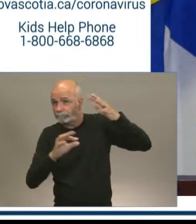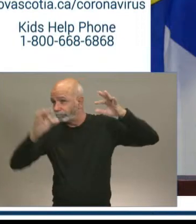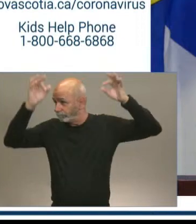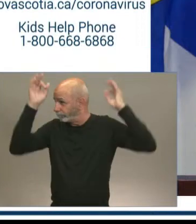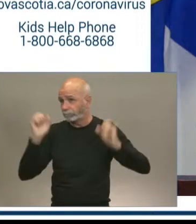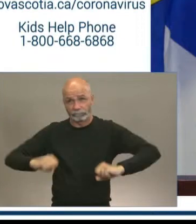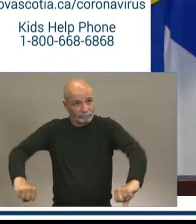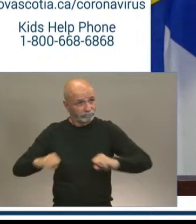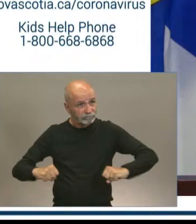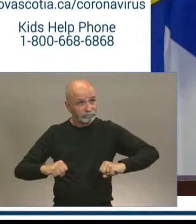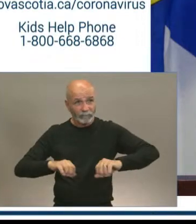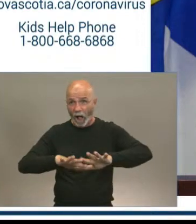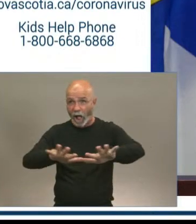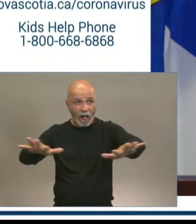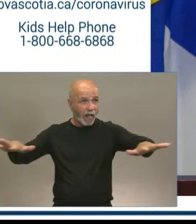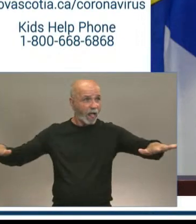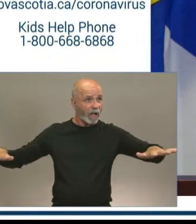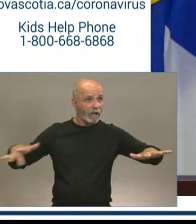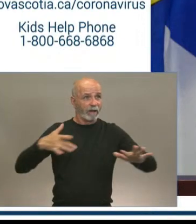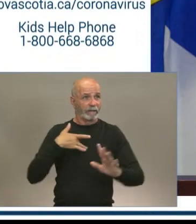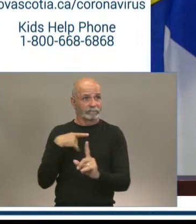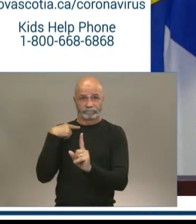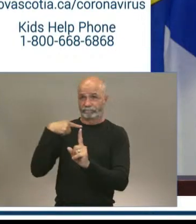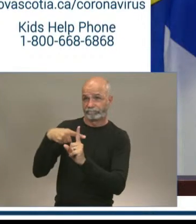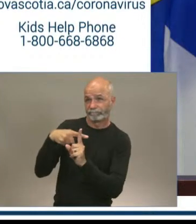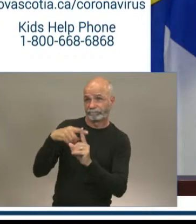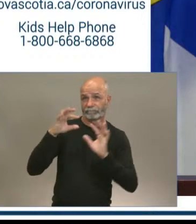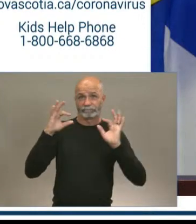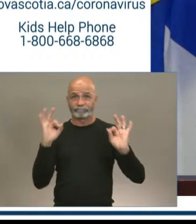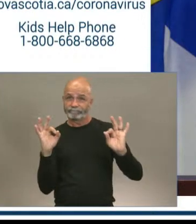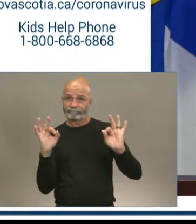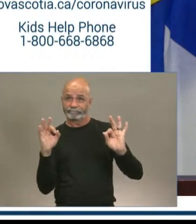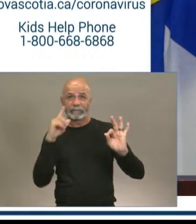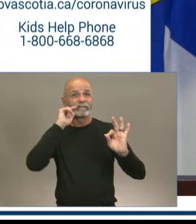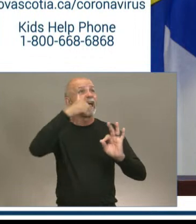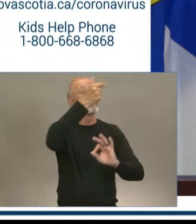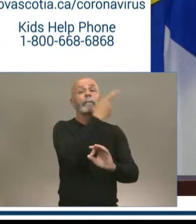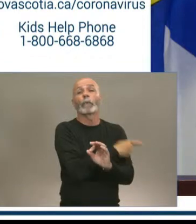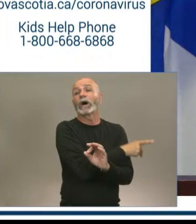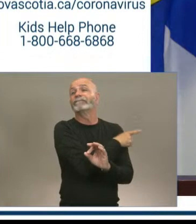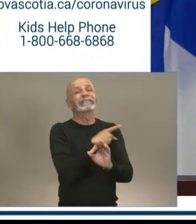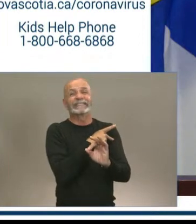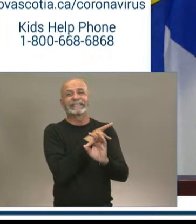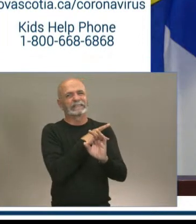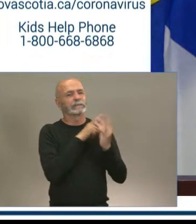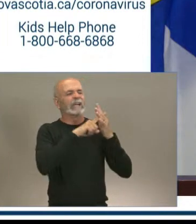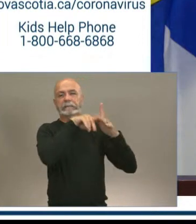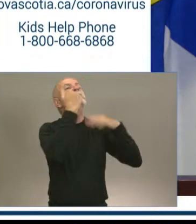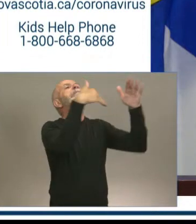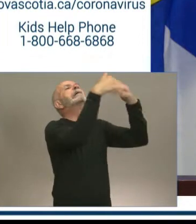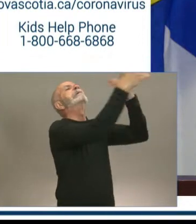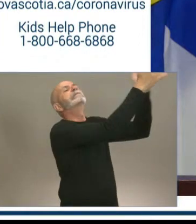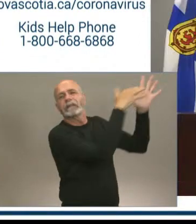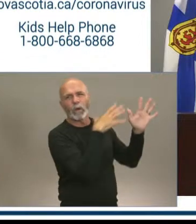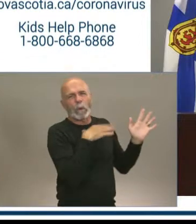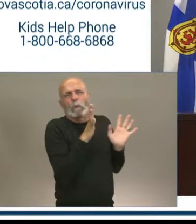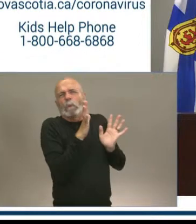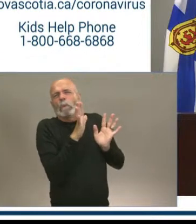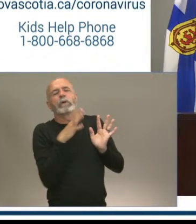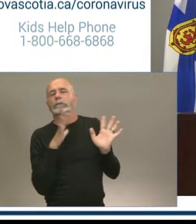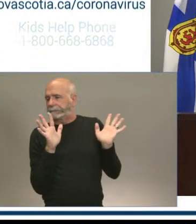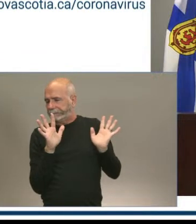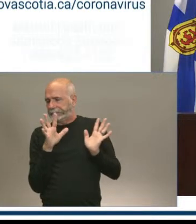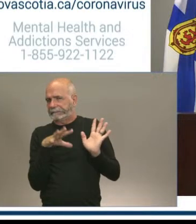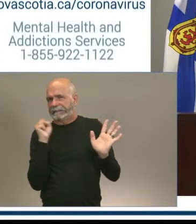slowly, we're moving a lot slower than other provinces, so I think it's quite obvious that our focus is safety right now. Next, we'll go to